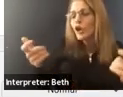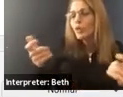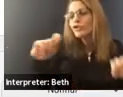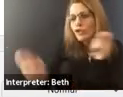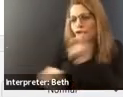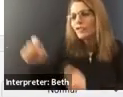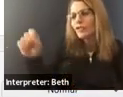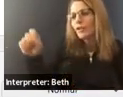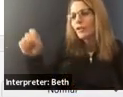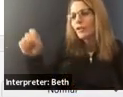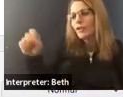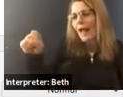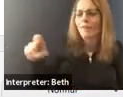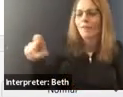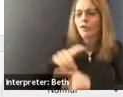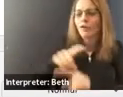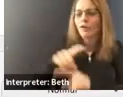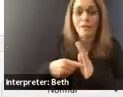example, right?